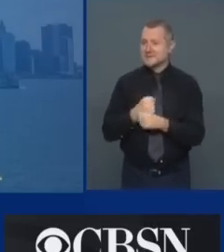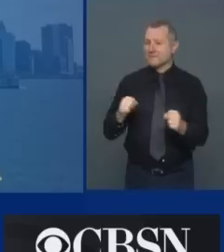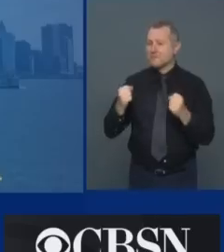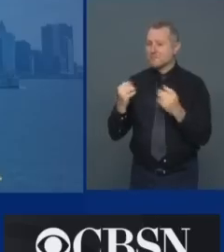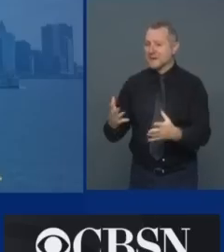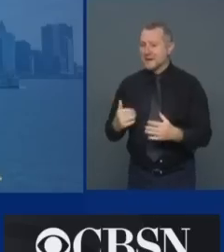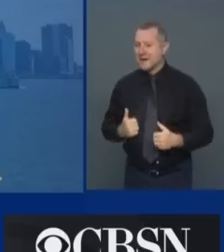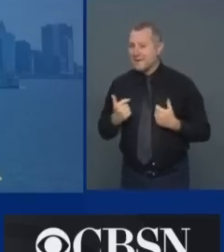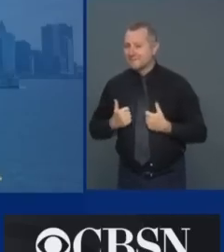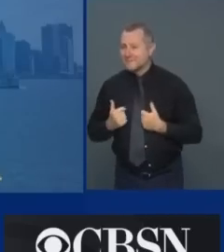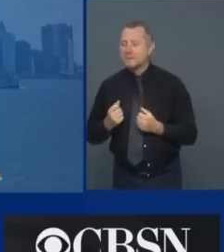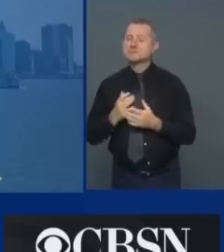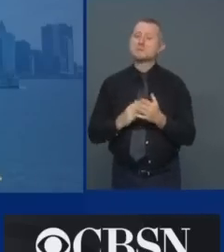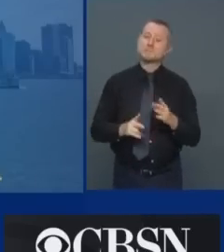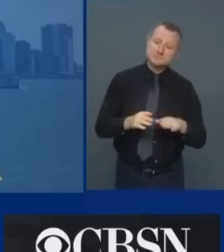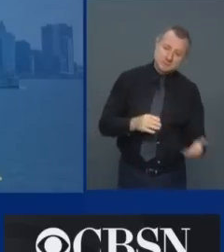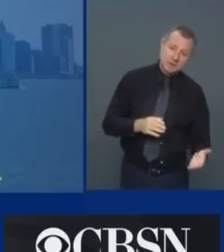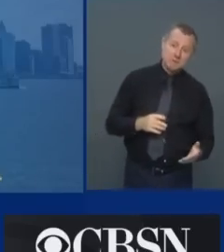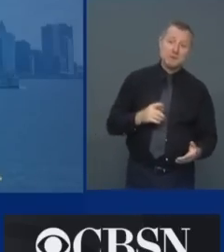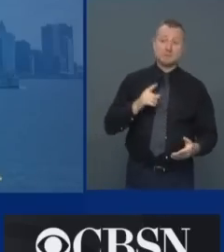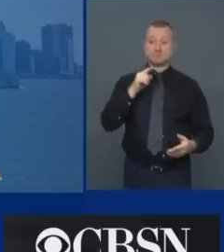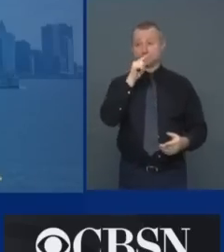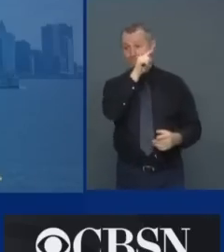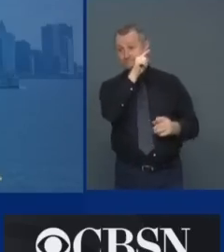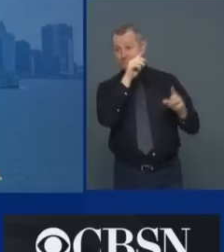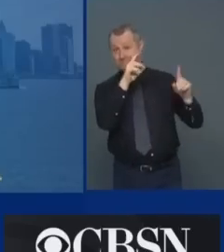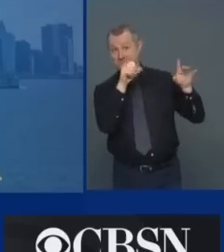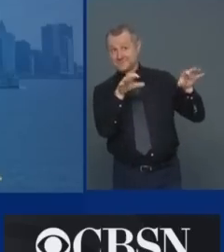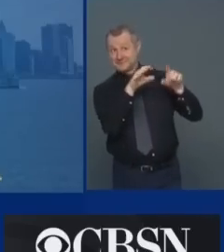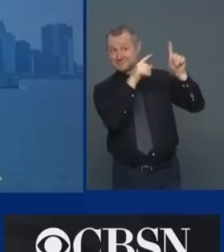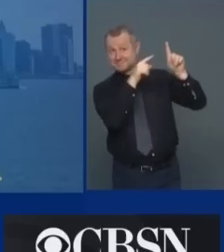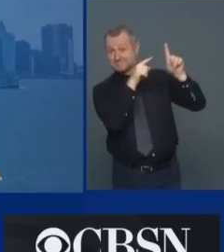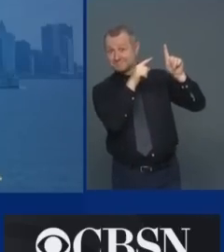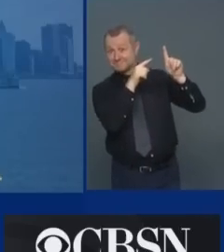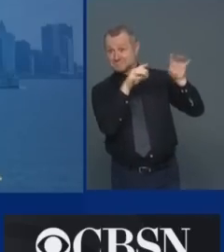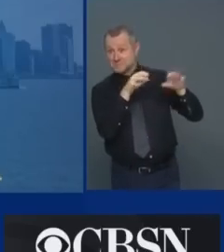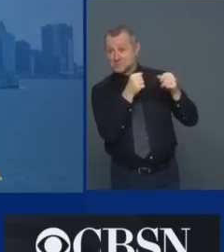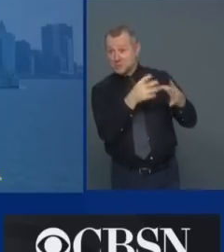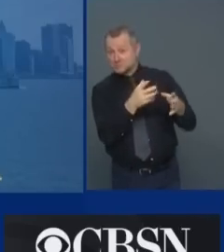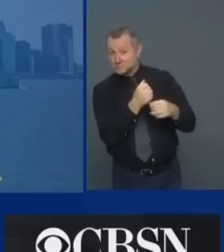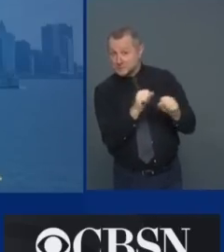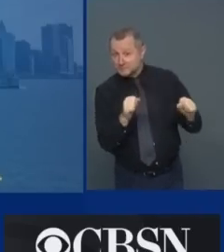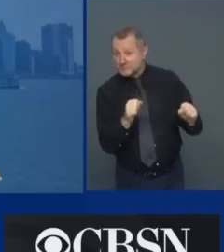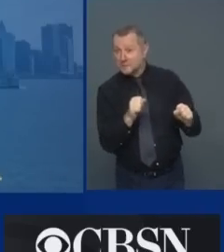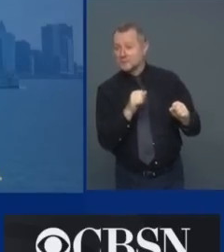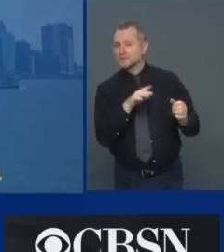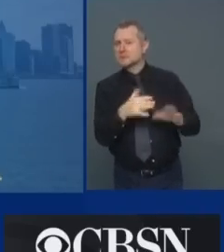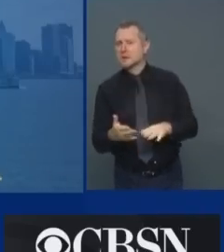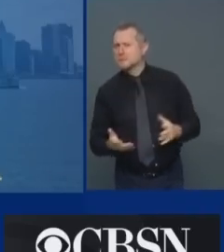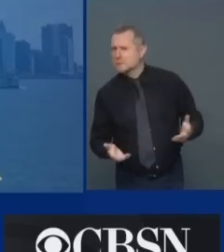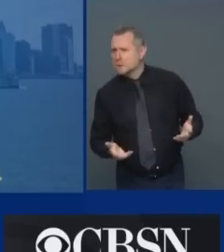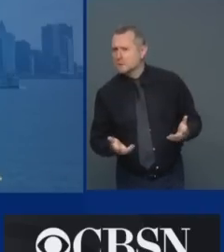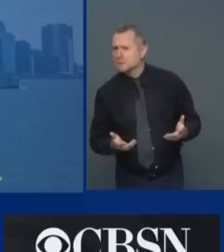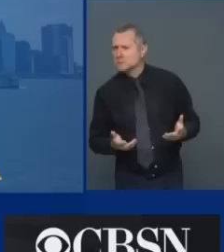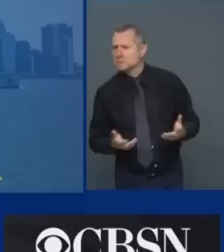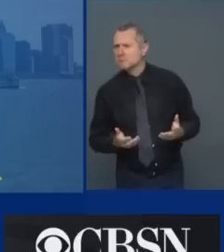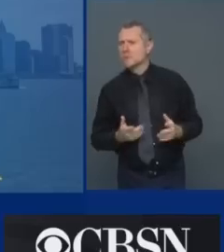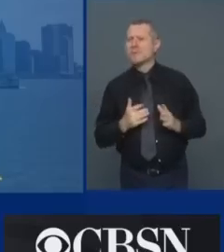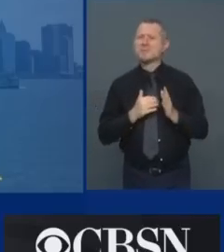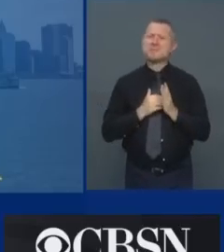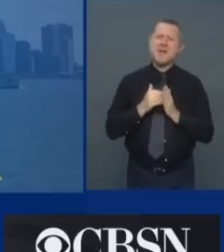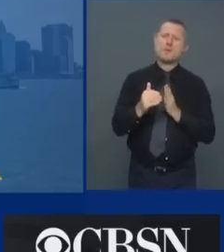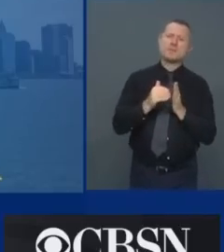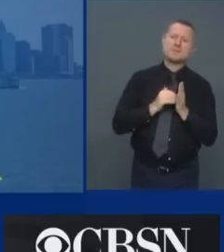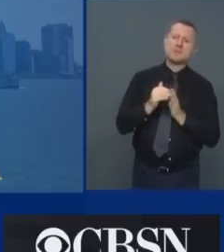did is the matter of life and death for tens of thousands of people.